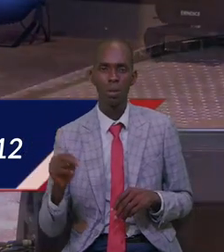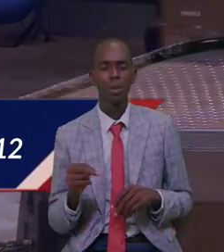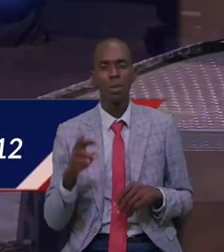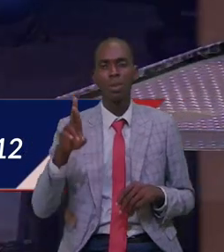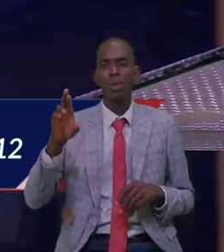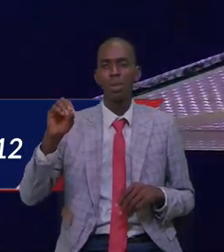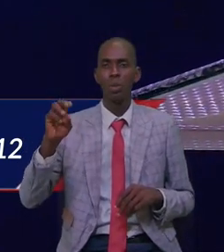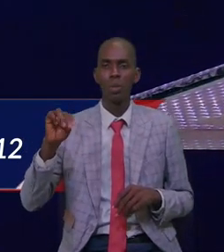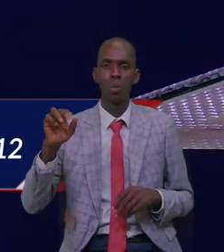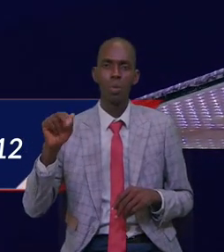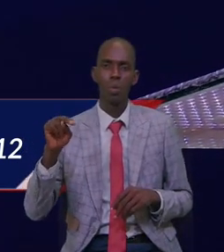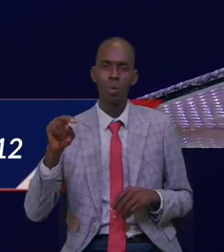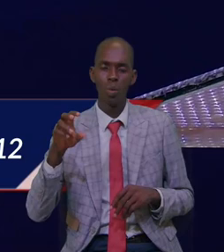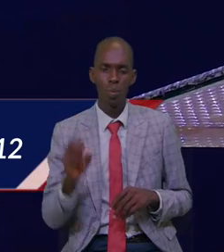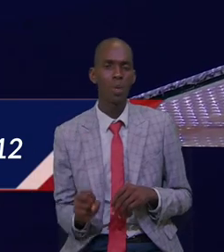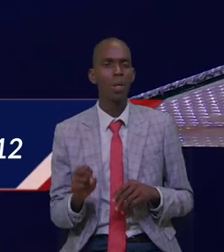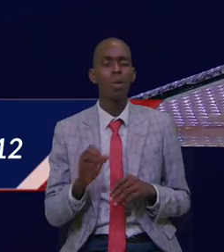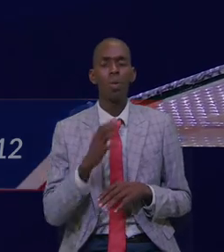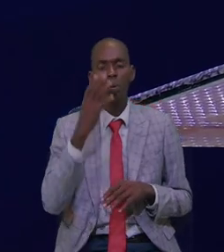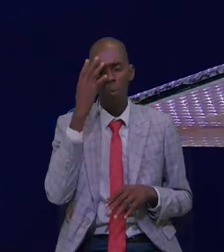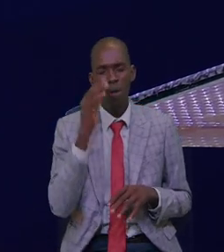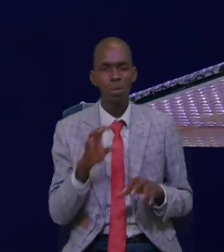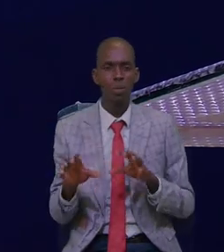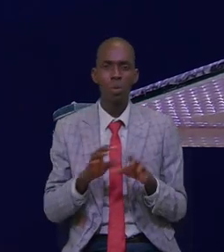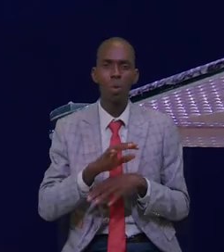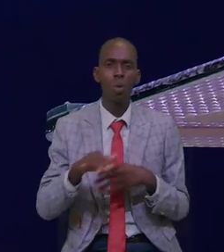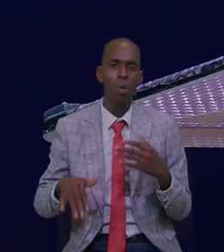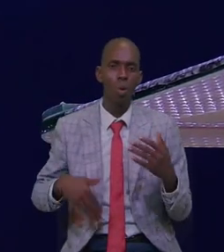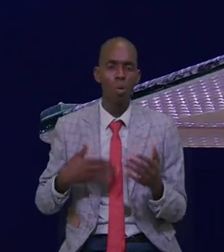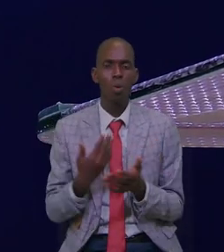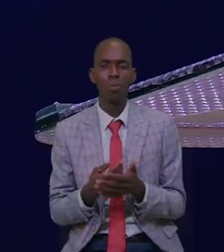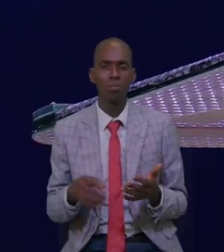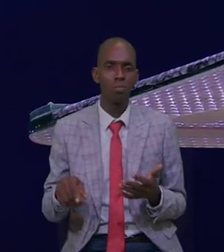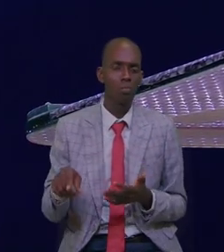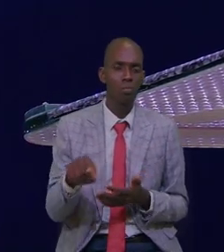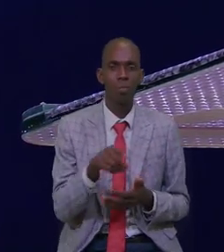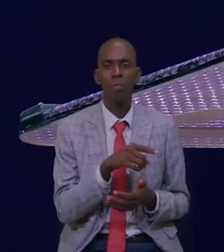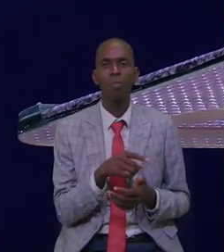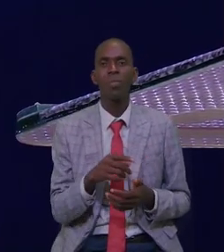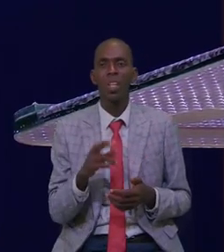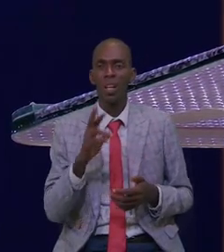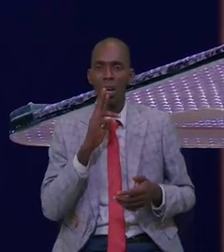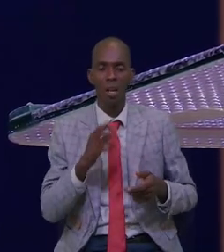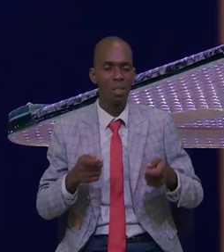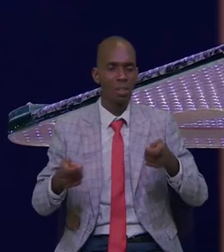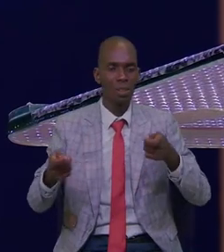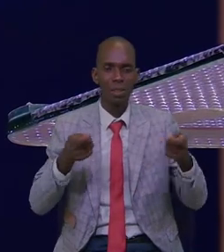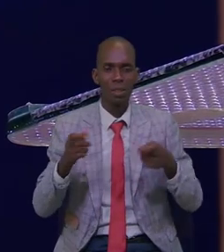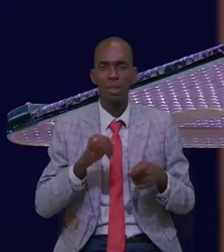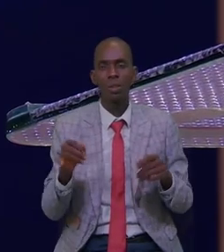Roman Empire, heathen. And all of them were reigning without putting